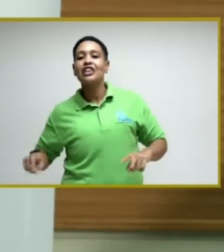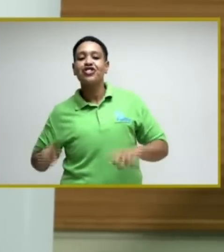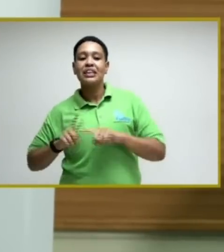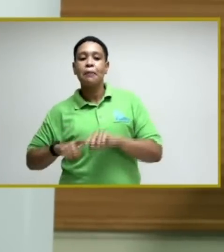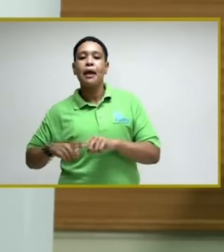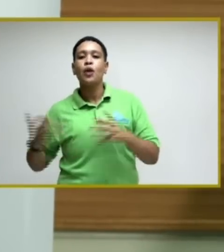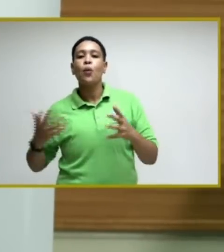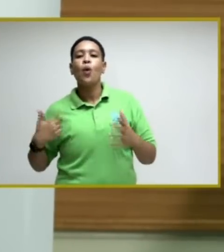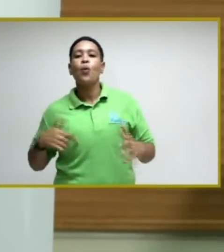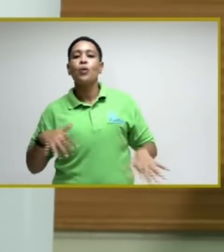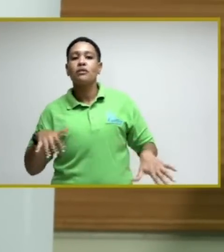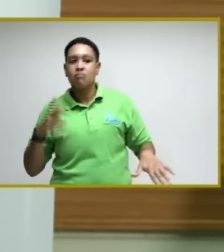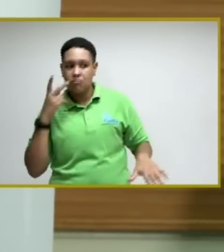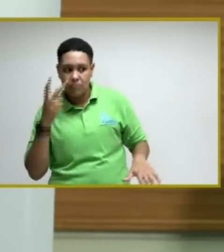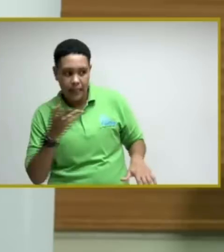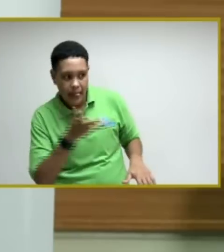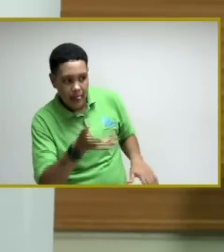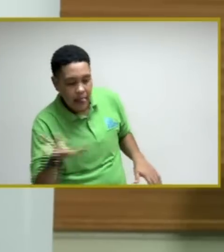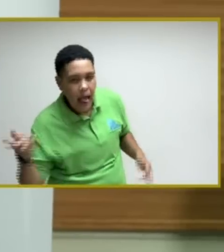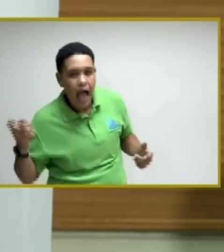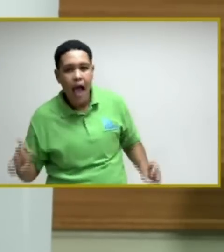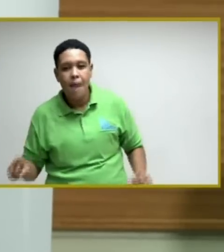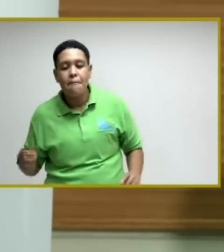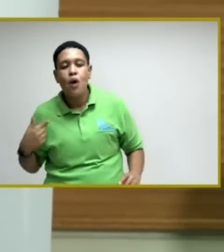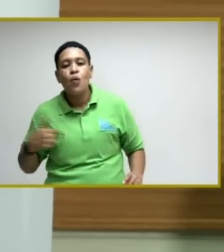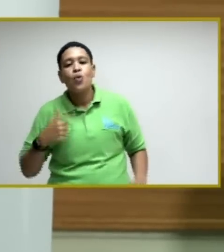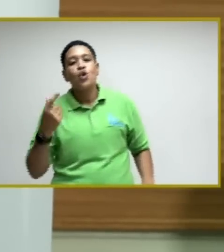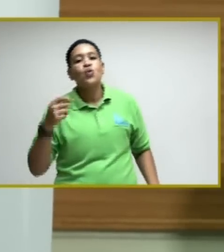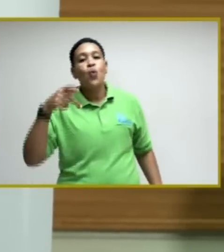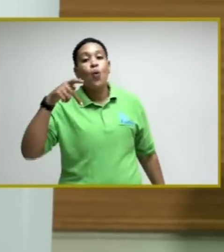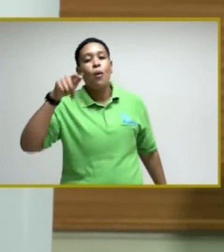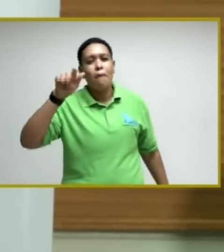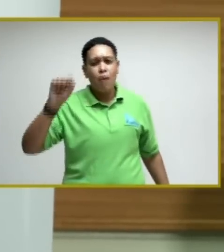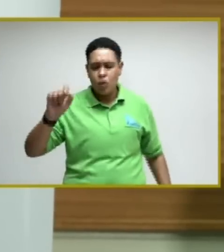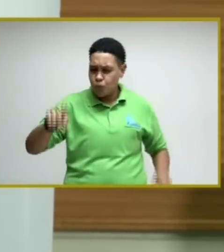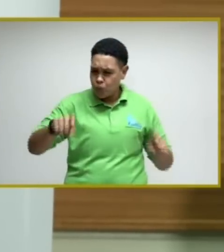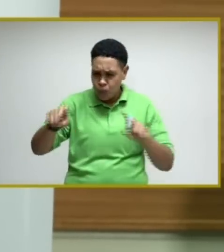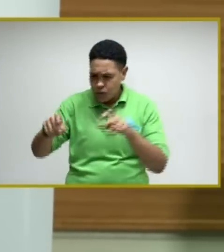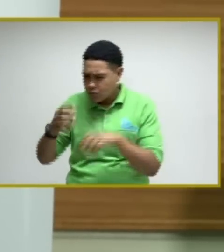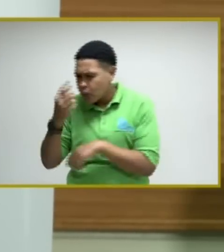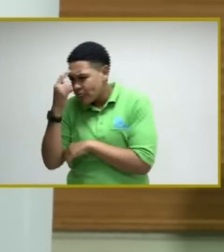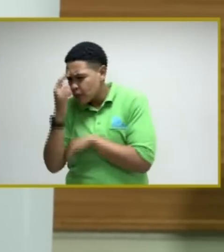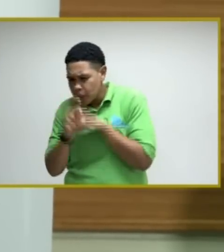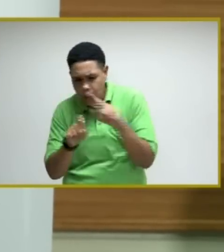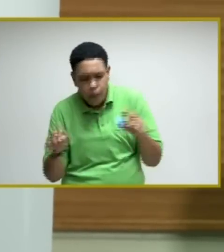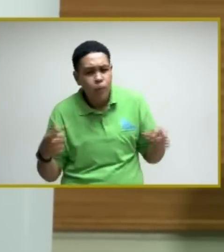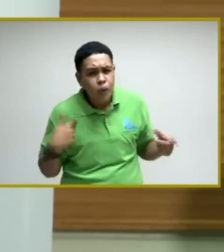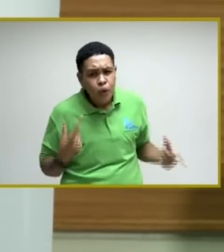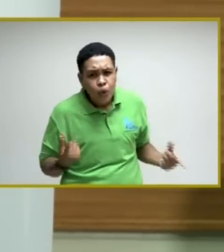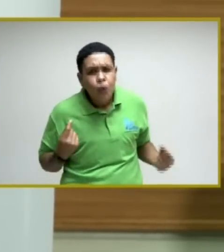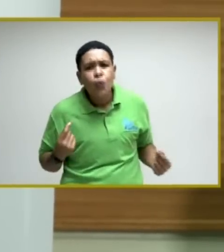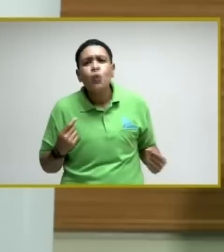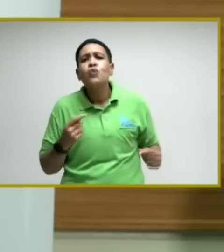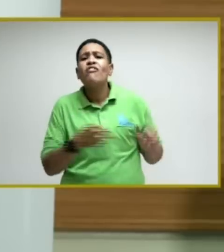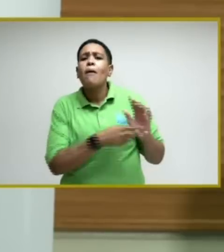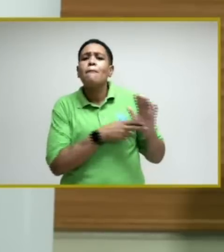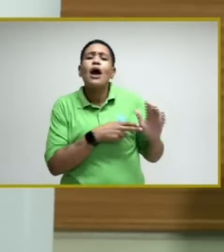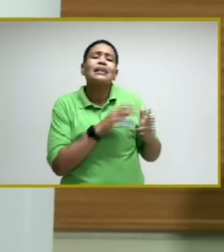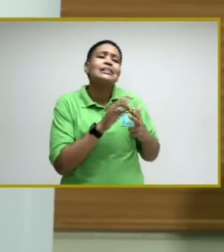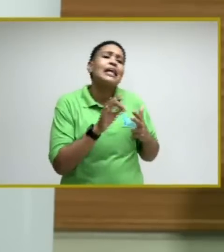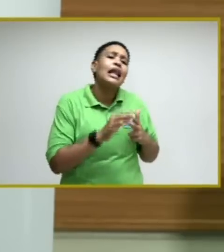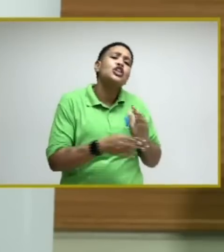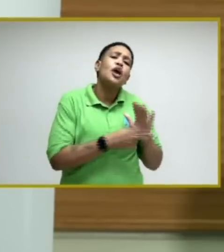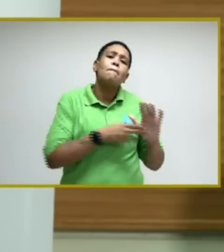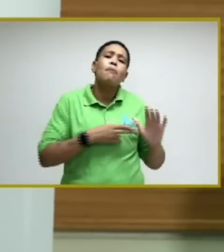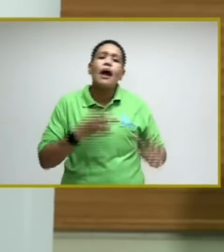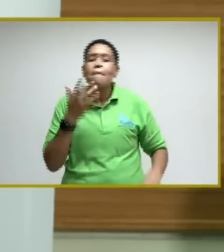on what we pick up on the ground. And we do polls to try and measure some of that perception in terms of brand selection, brand